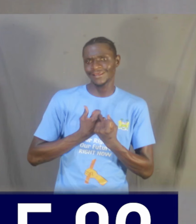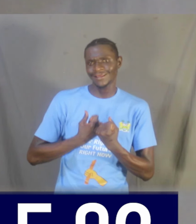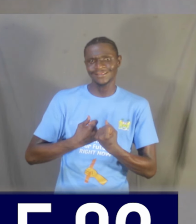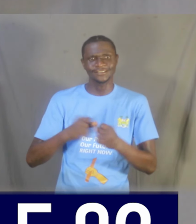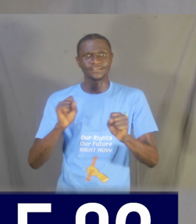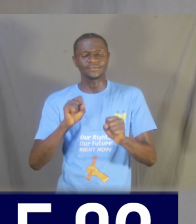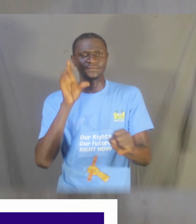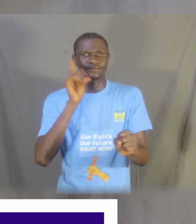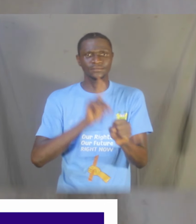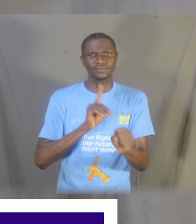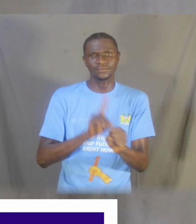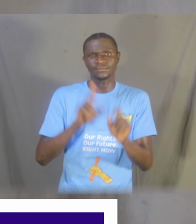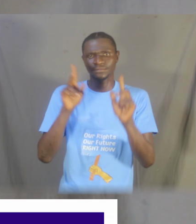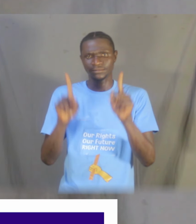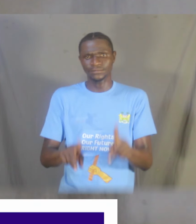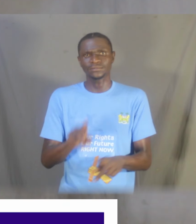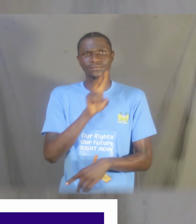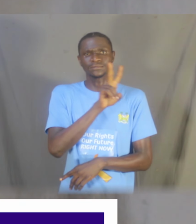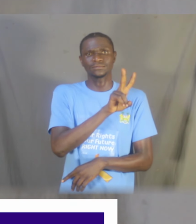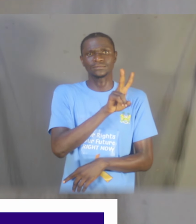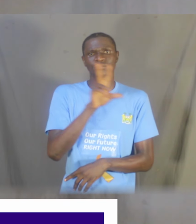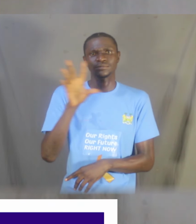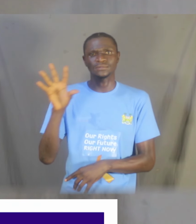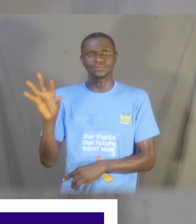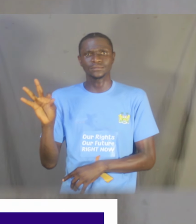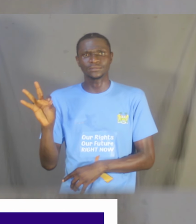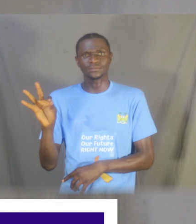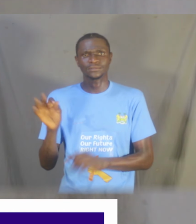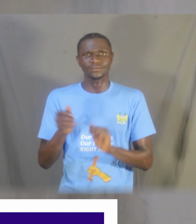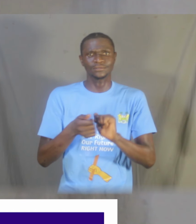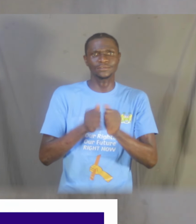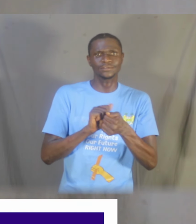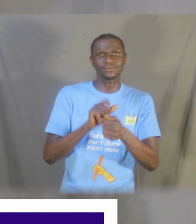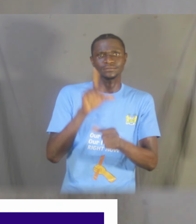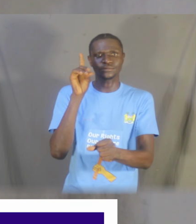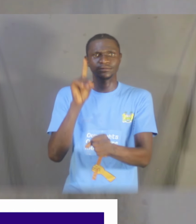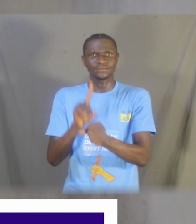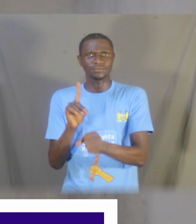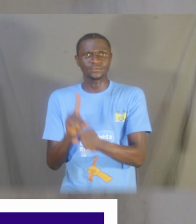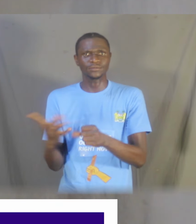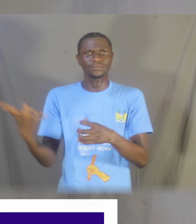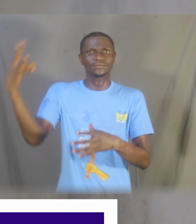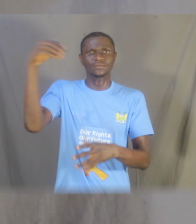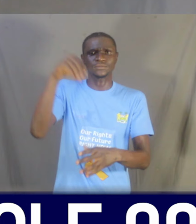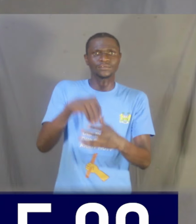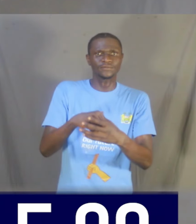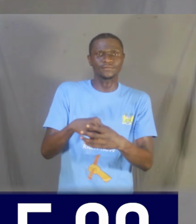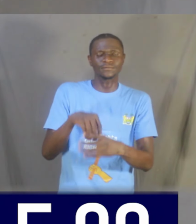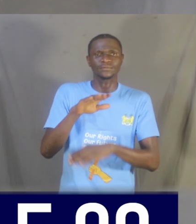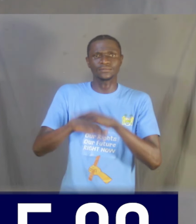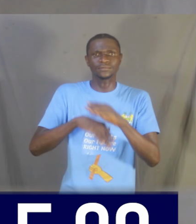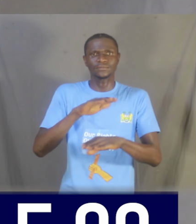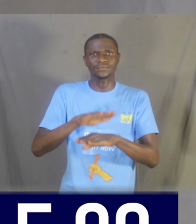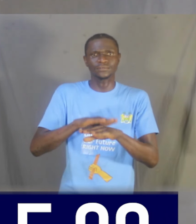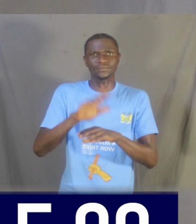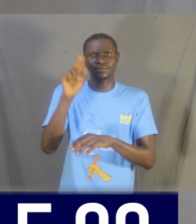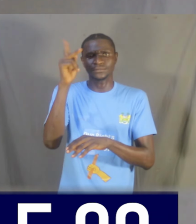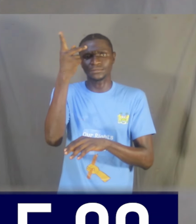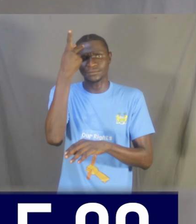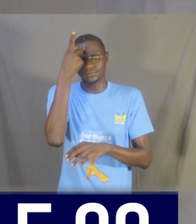International cooperation. Encourages international cooperation to promote the implementation of the Convention. Article